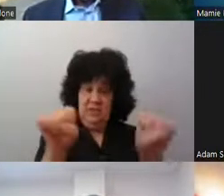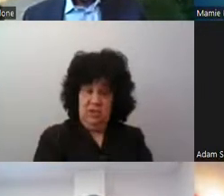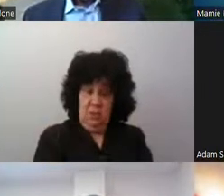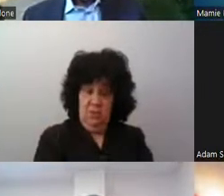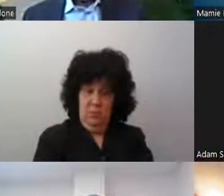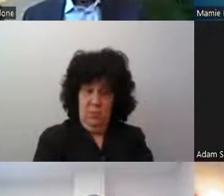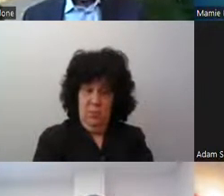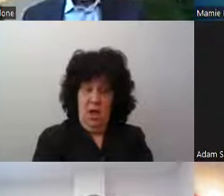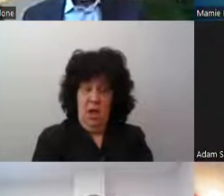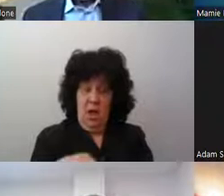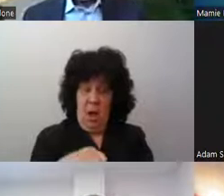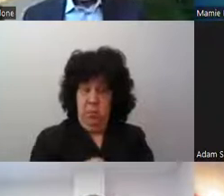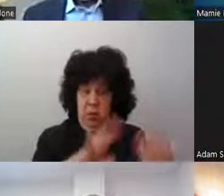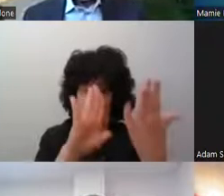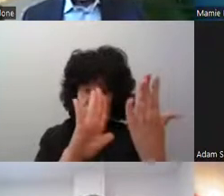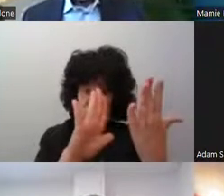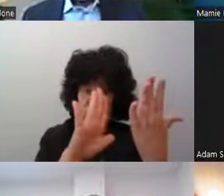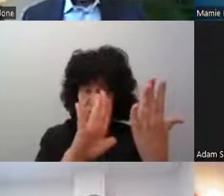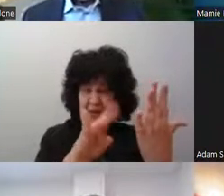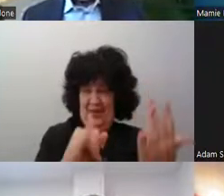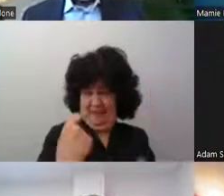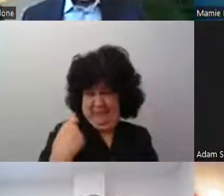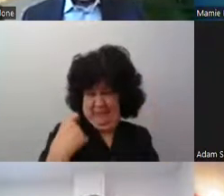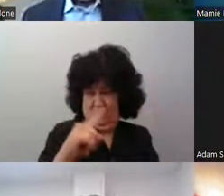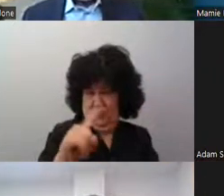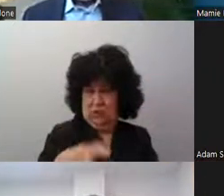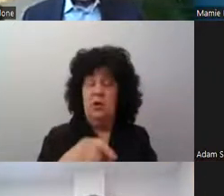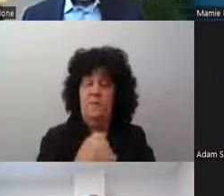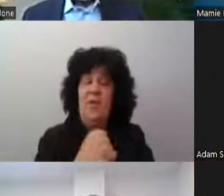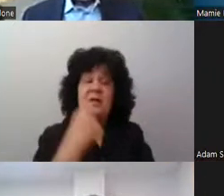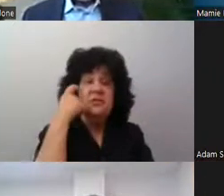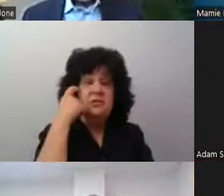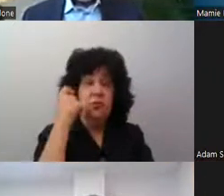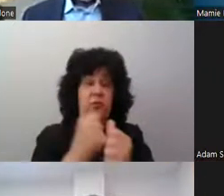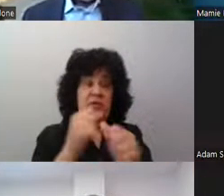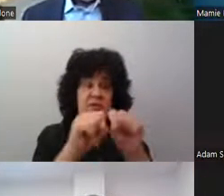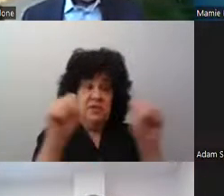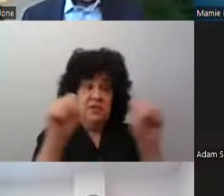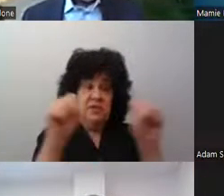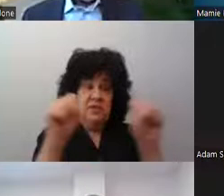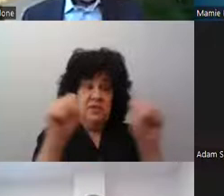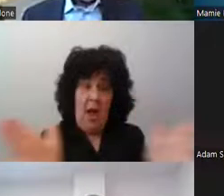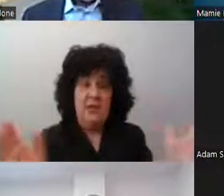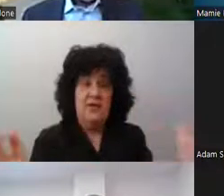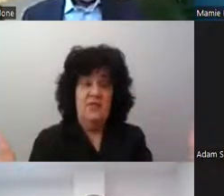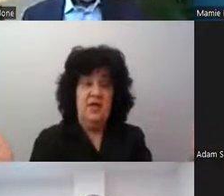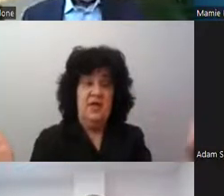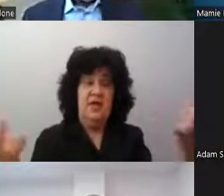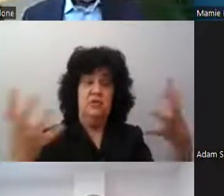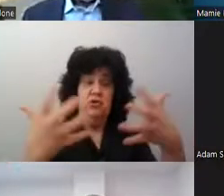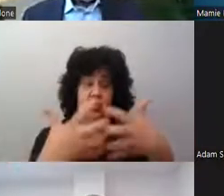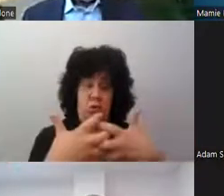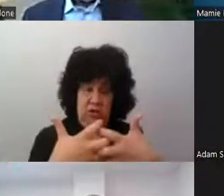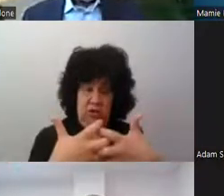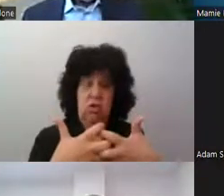that question, I think makes sense in the system-wide and the integration aspect and any